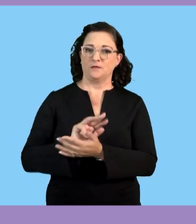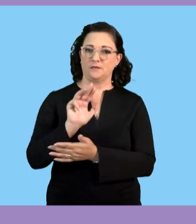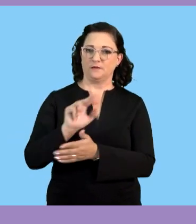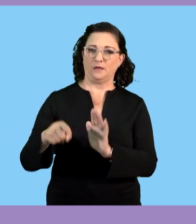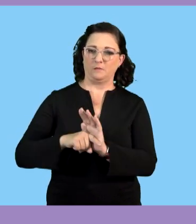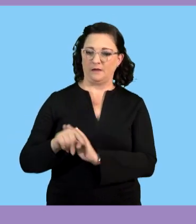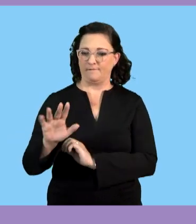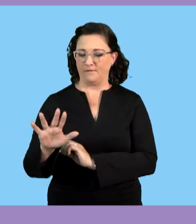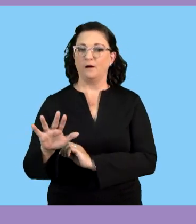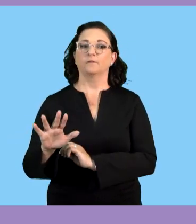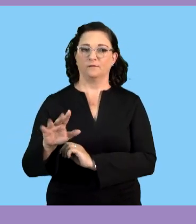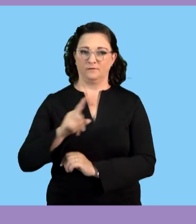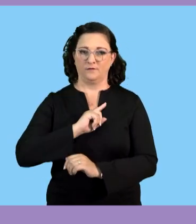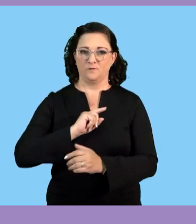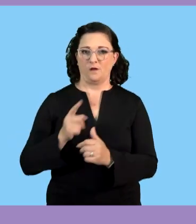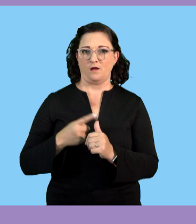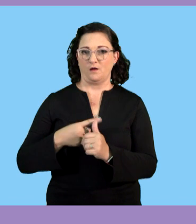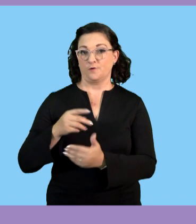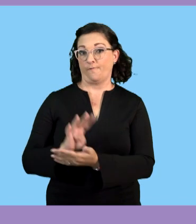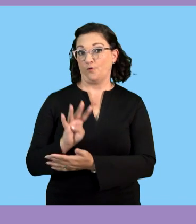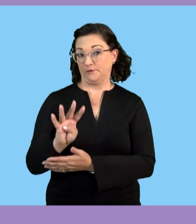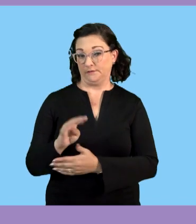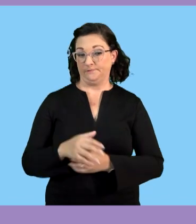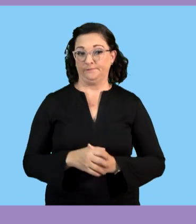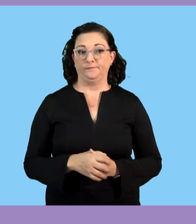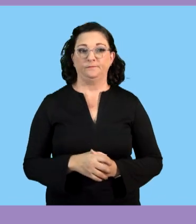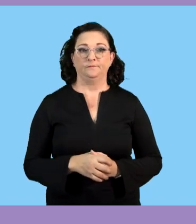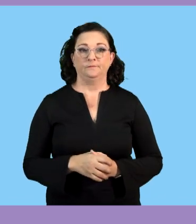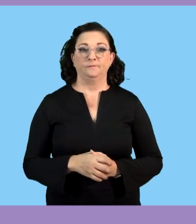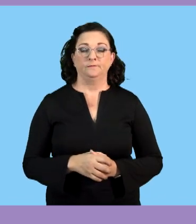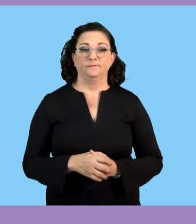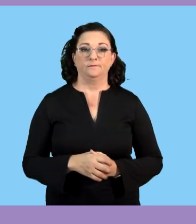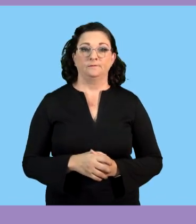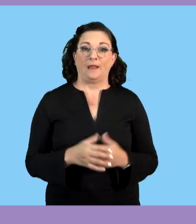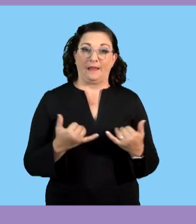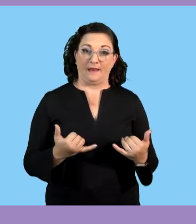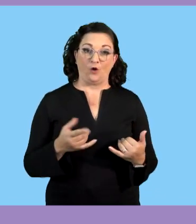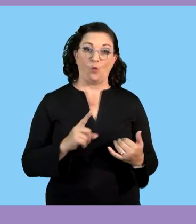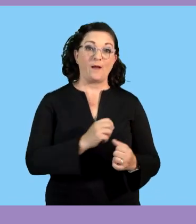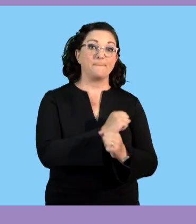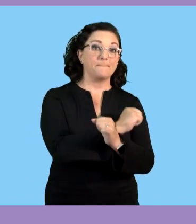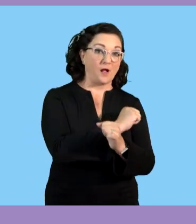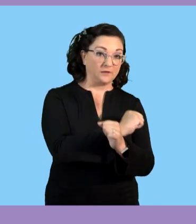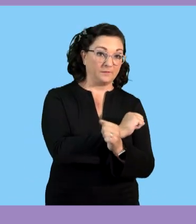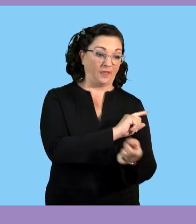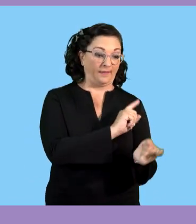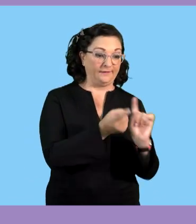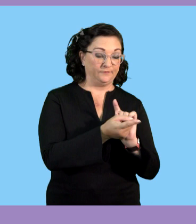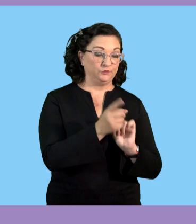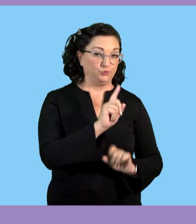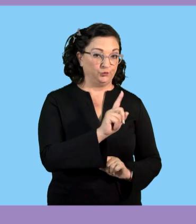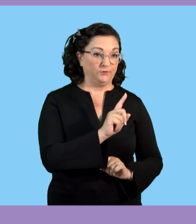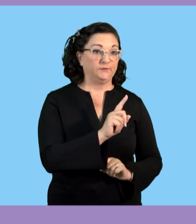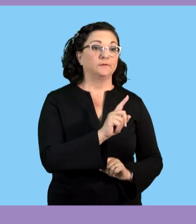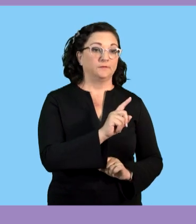going to be 19 minus 5, which is 14. And now we are going to apply the